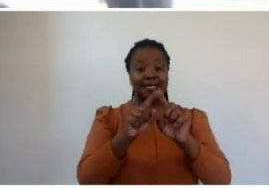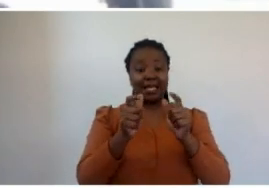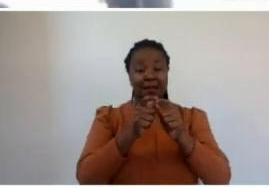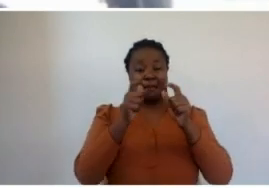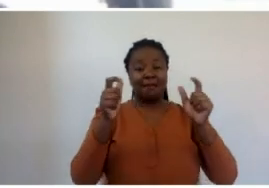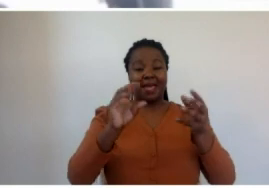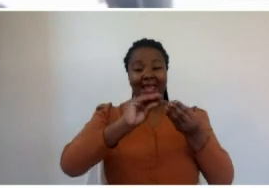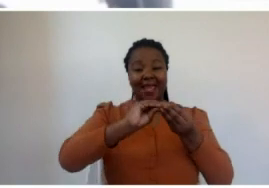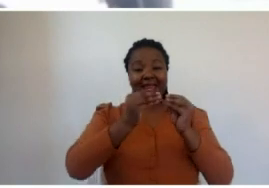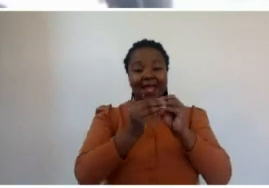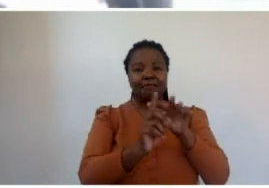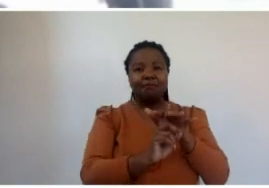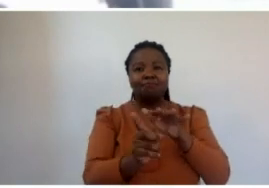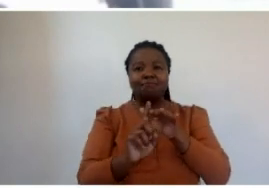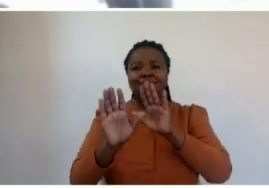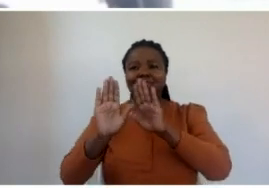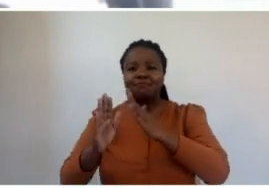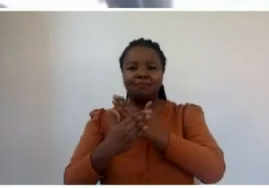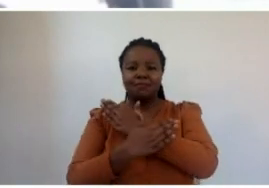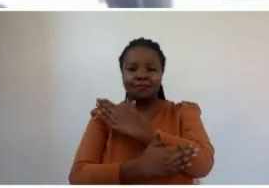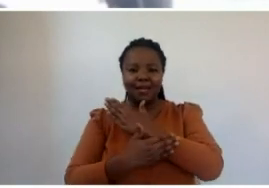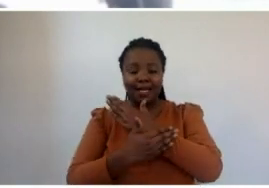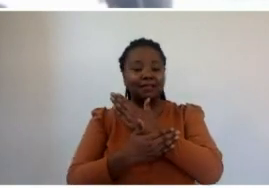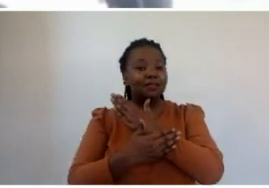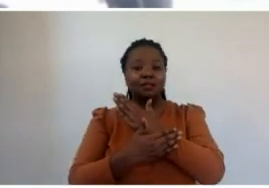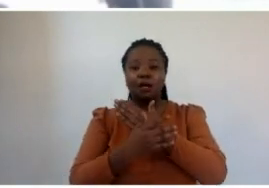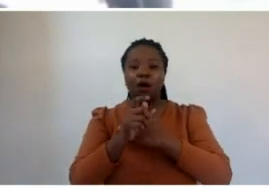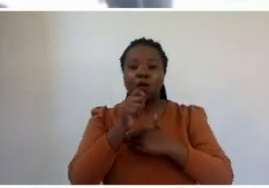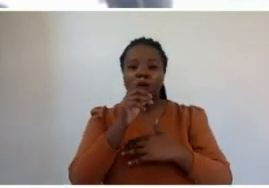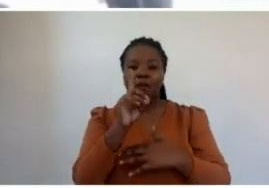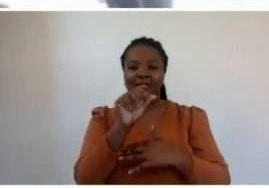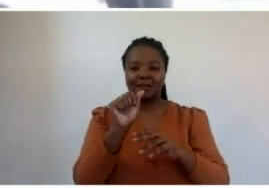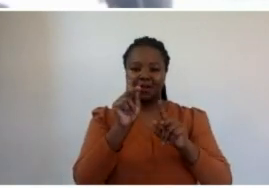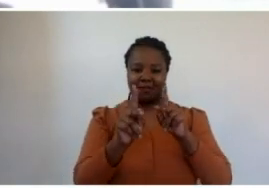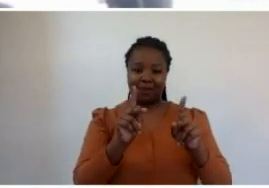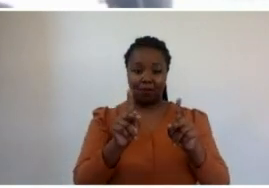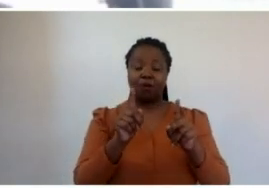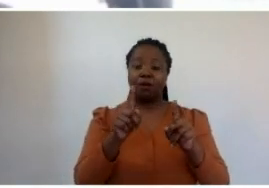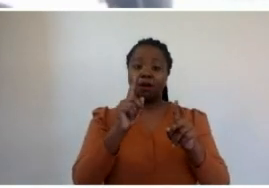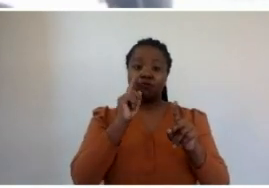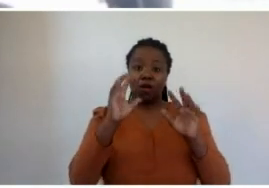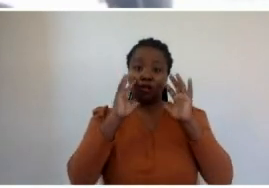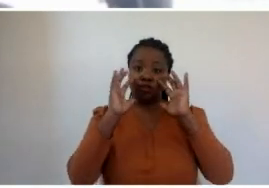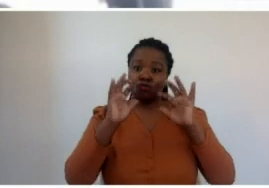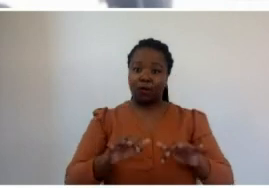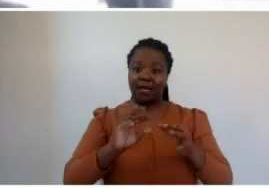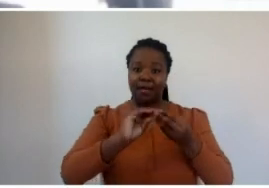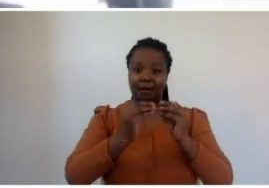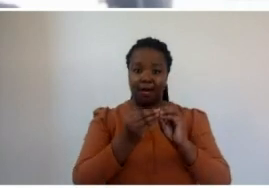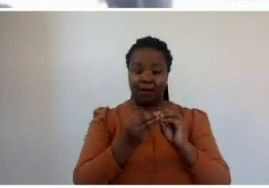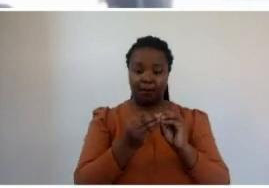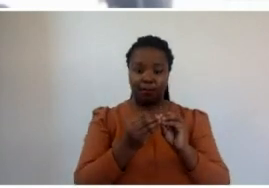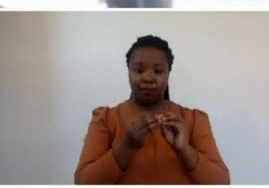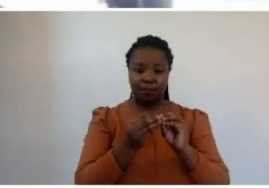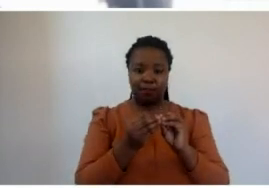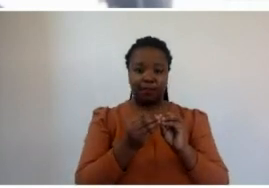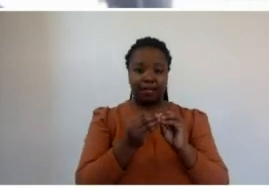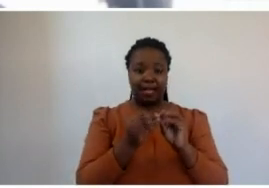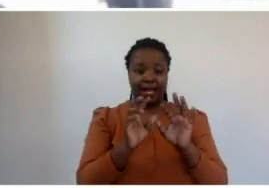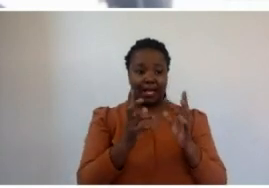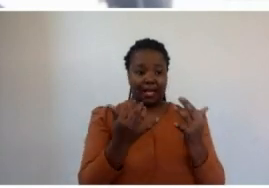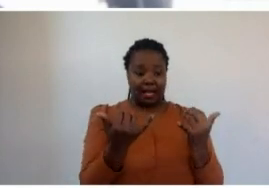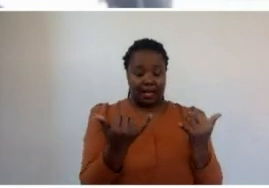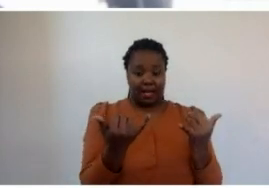own country are also disabled. It's a shocking statistical fact. So what we're dealing with is